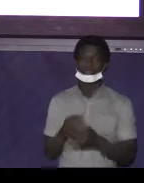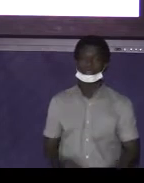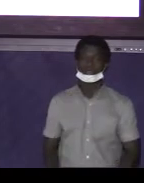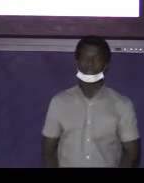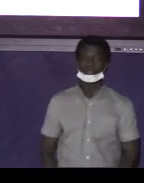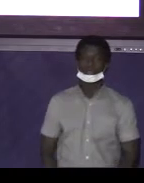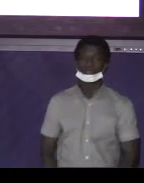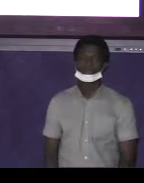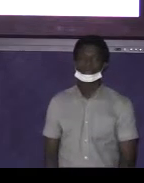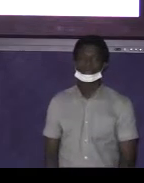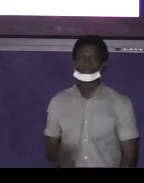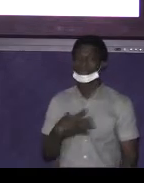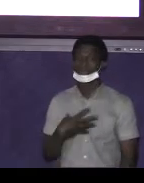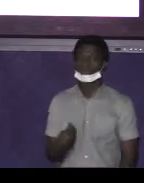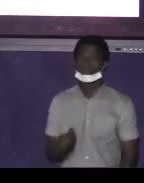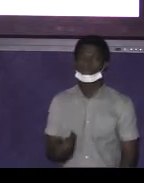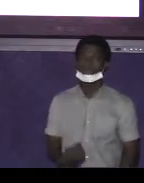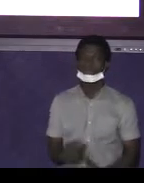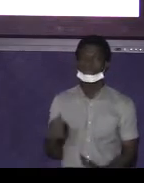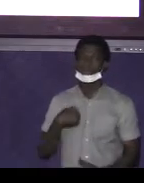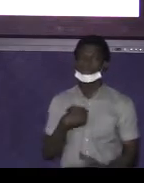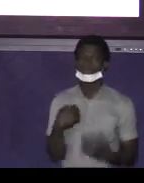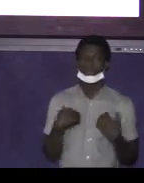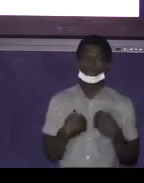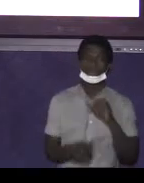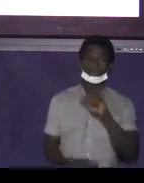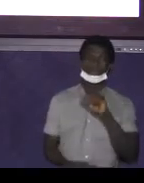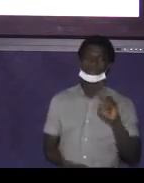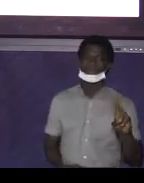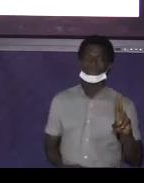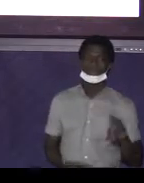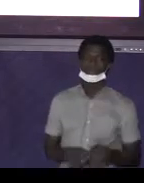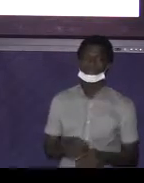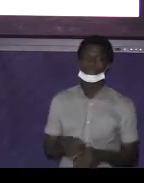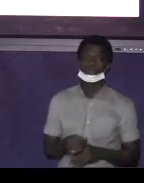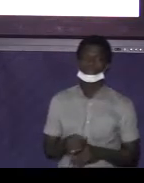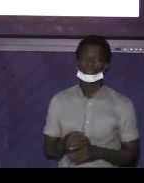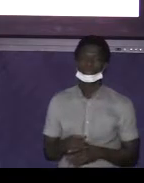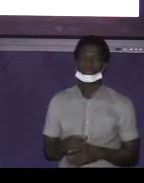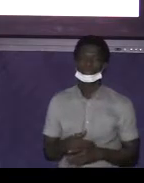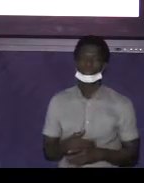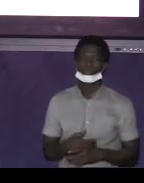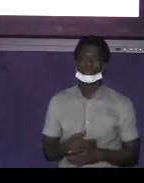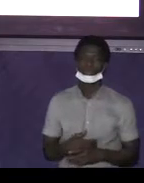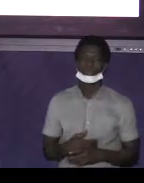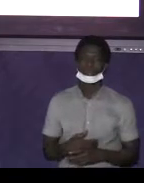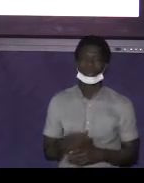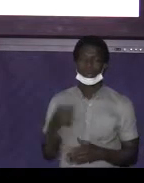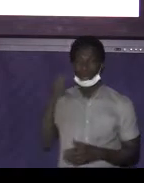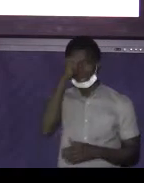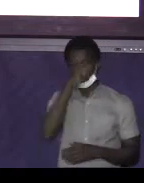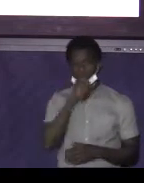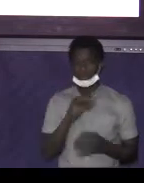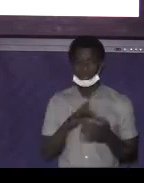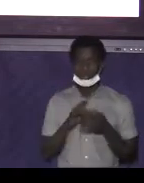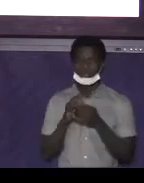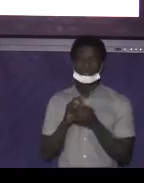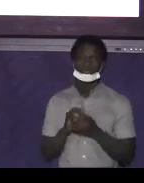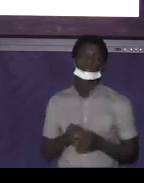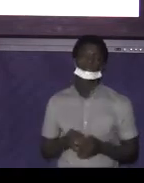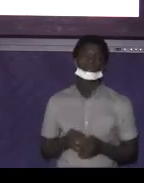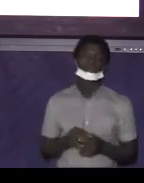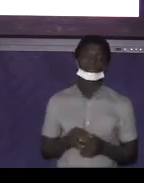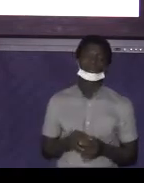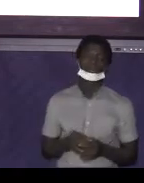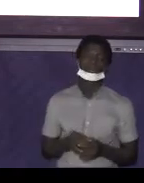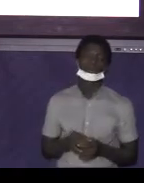that. And we have AU as the abbreviated letters. African Union is being represented